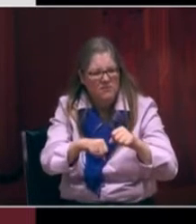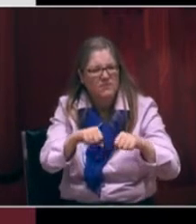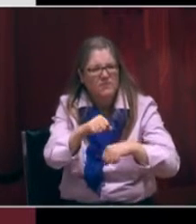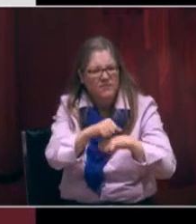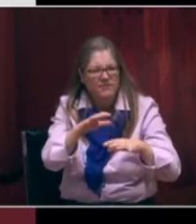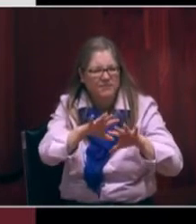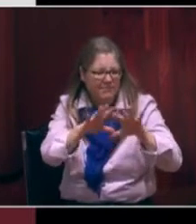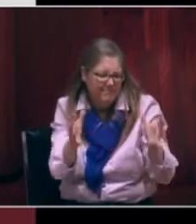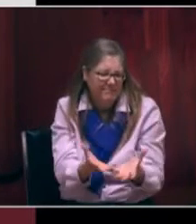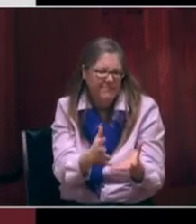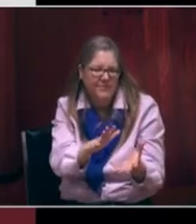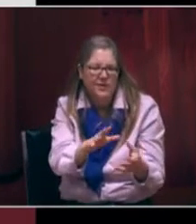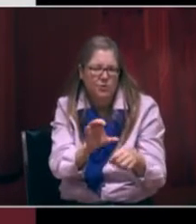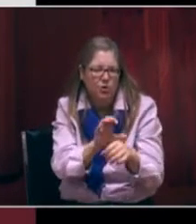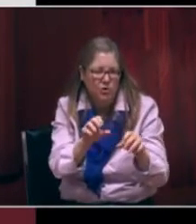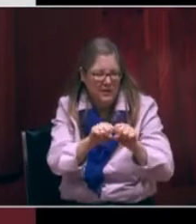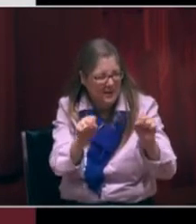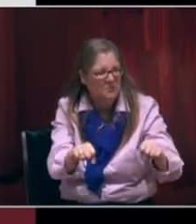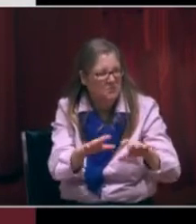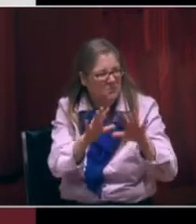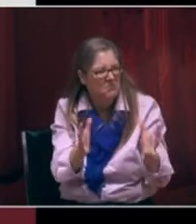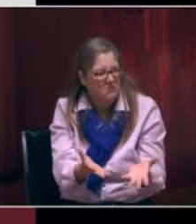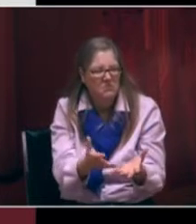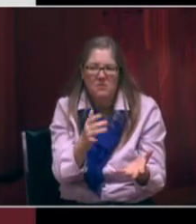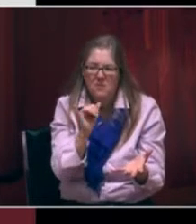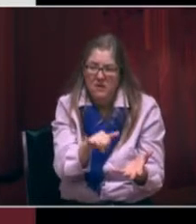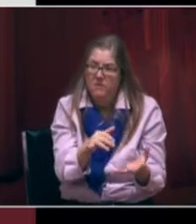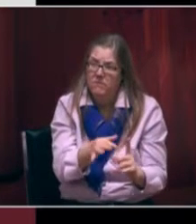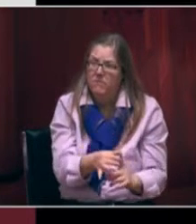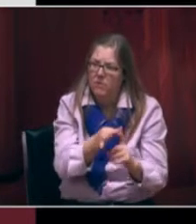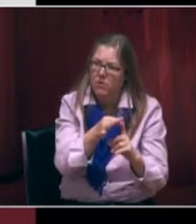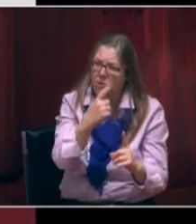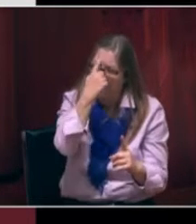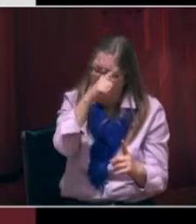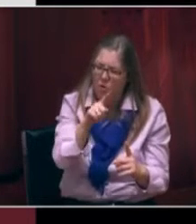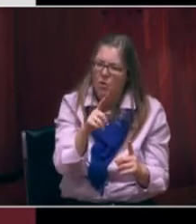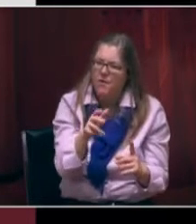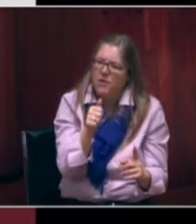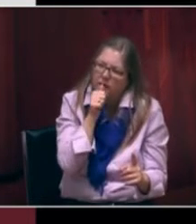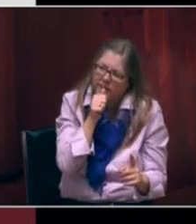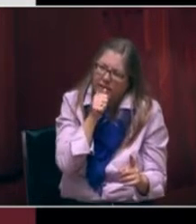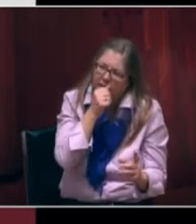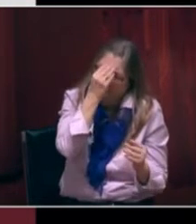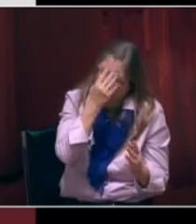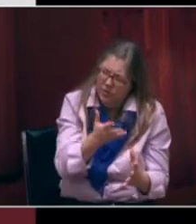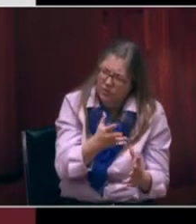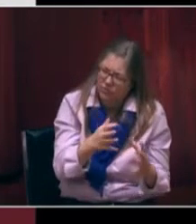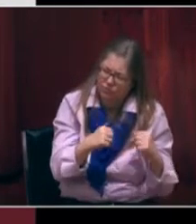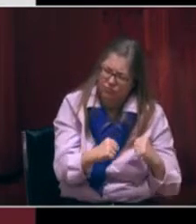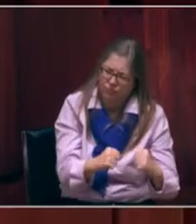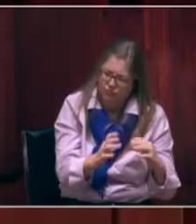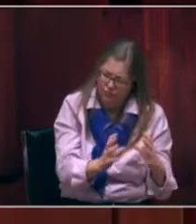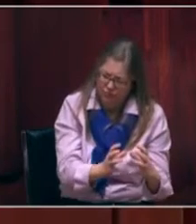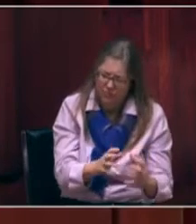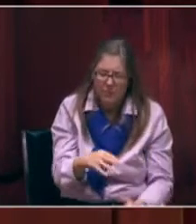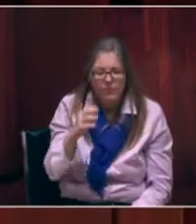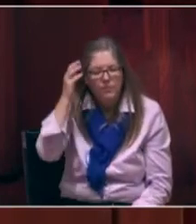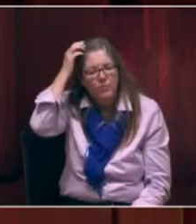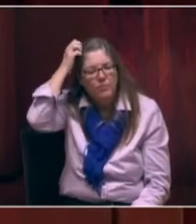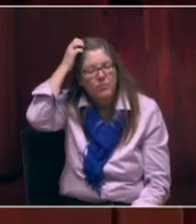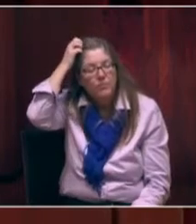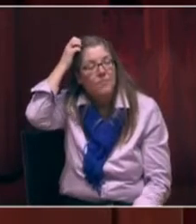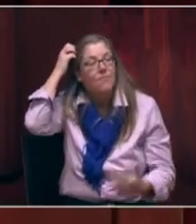or a CIPRNet, basically a computer system that's programmed or configured to handle classified information. And let's say that they needed to share